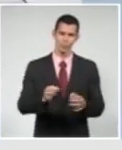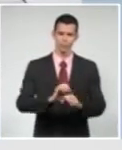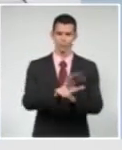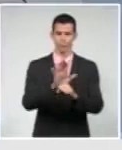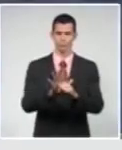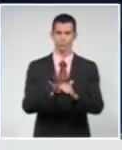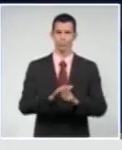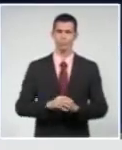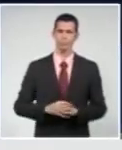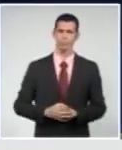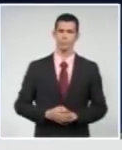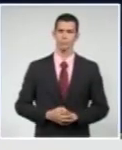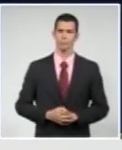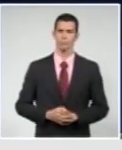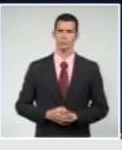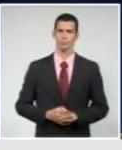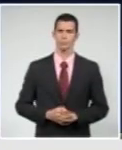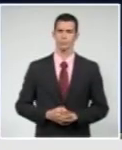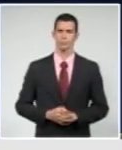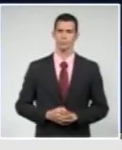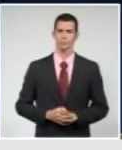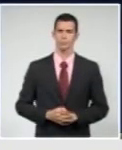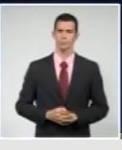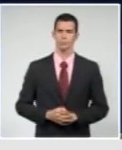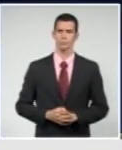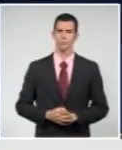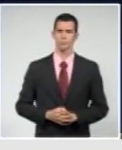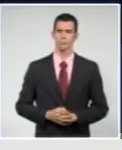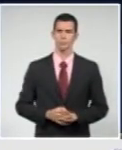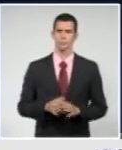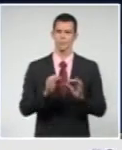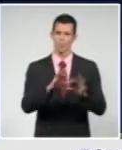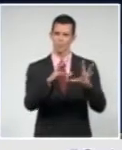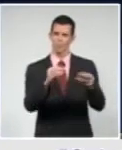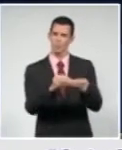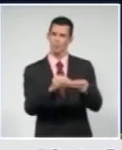392,785, of which